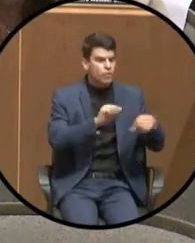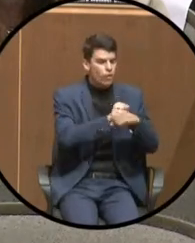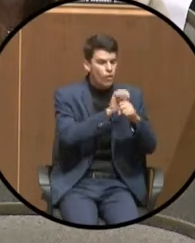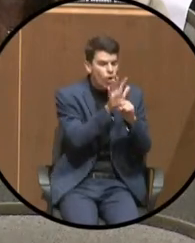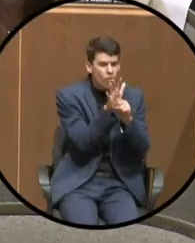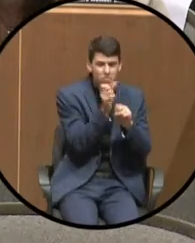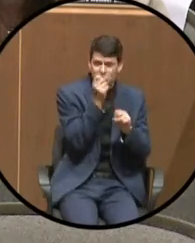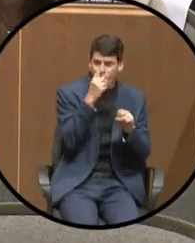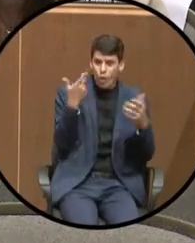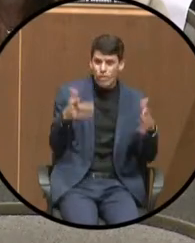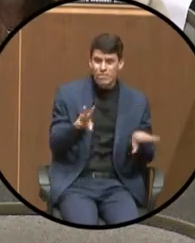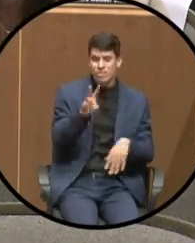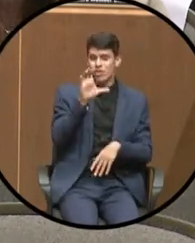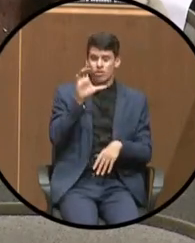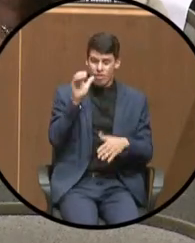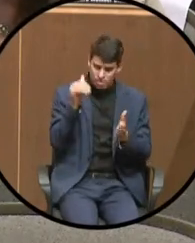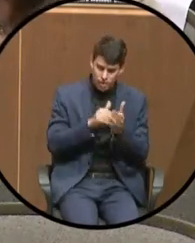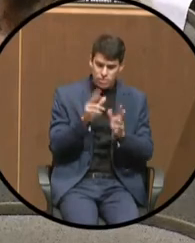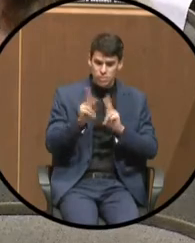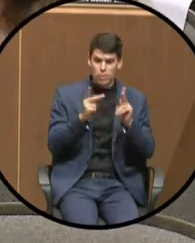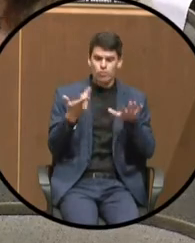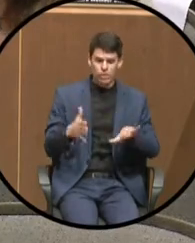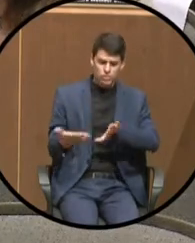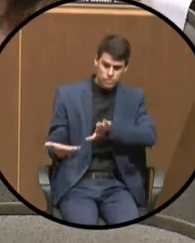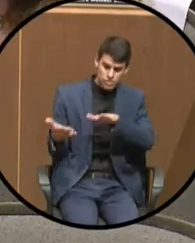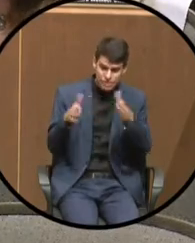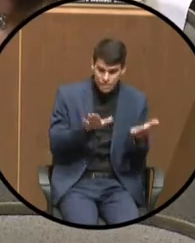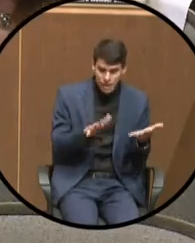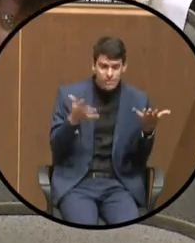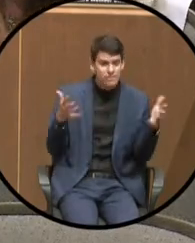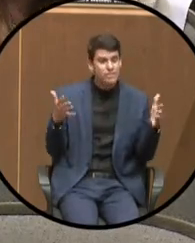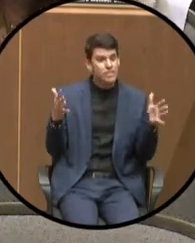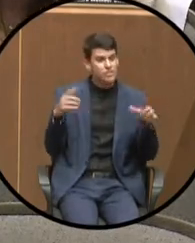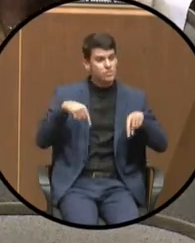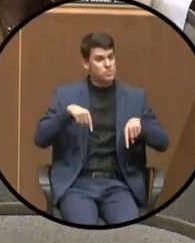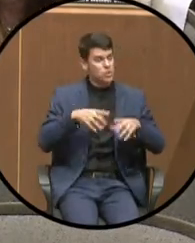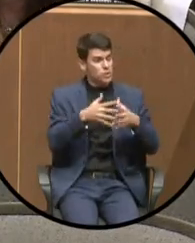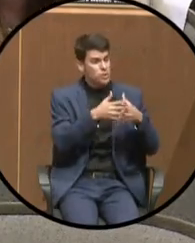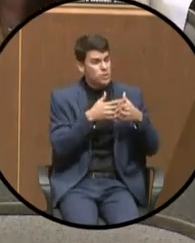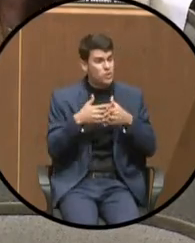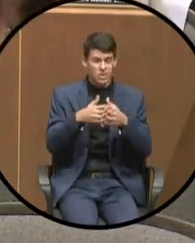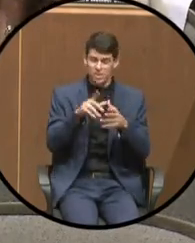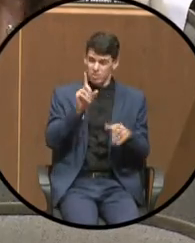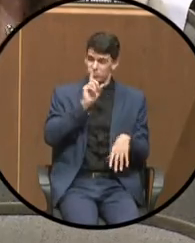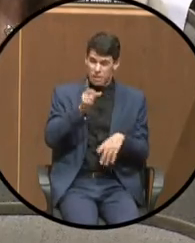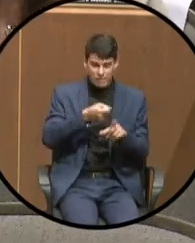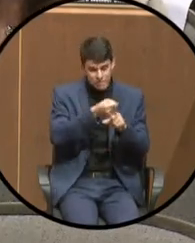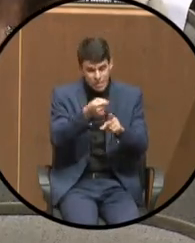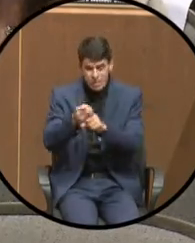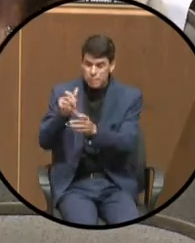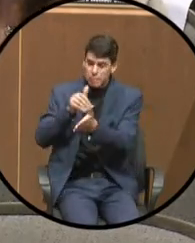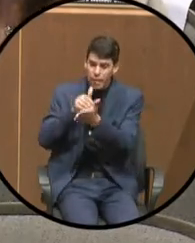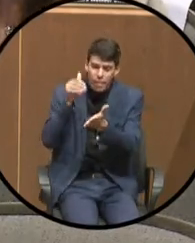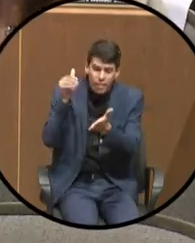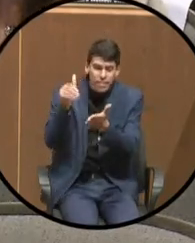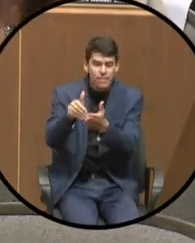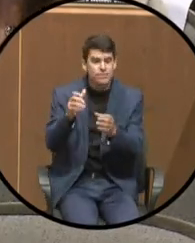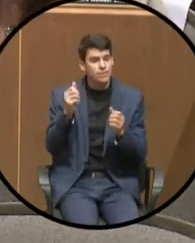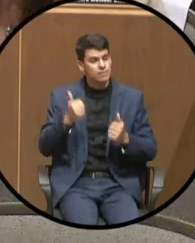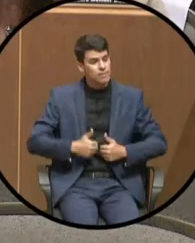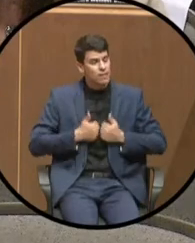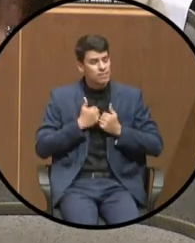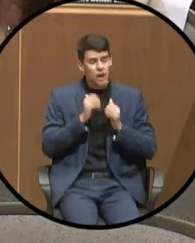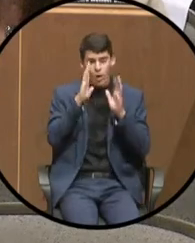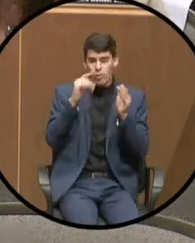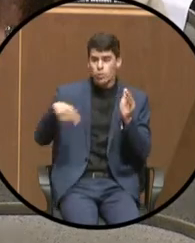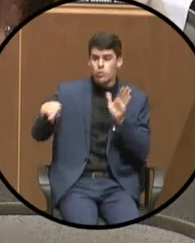over 600,000 people in America and affected countless more millions of lives. I hope that you all will choose